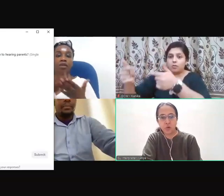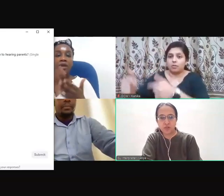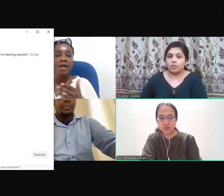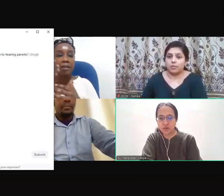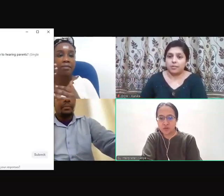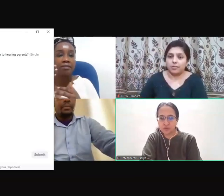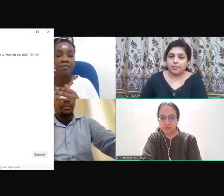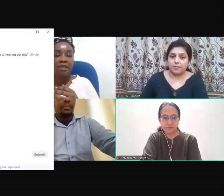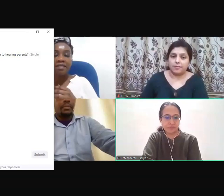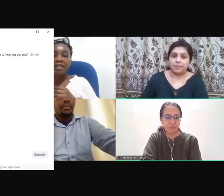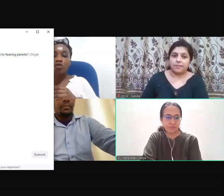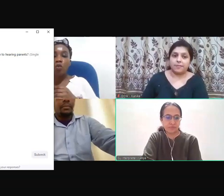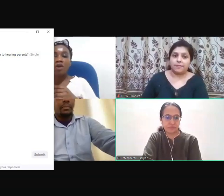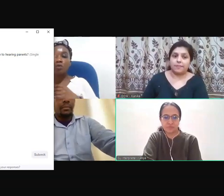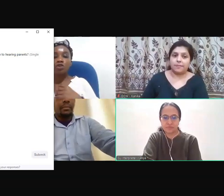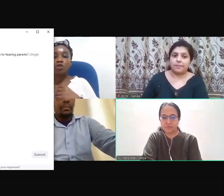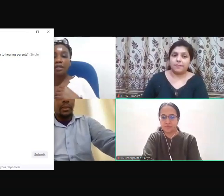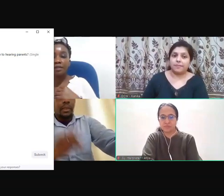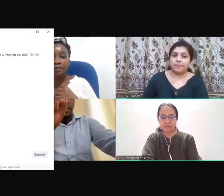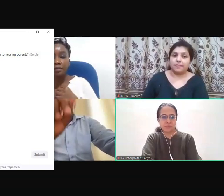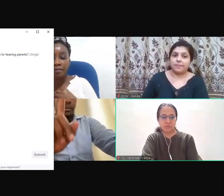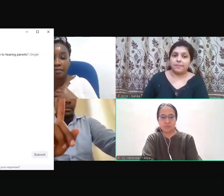Rose, over to you.